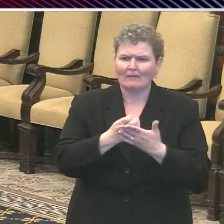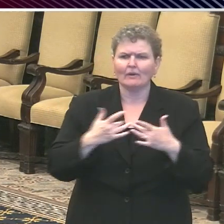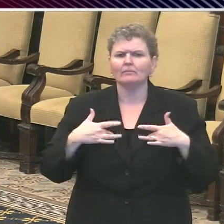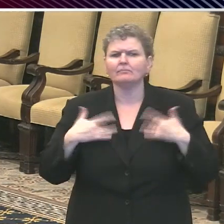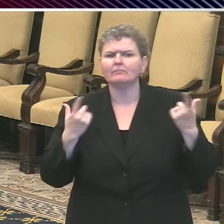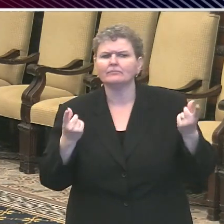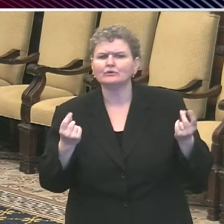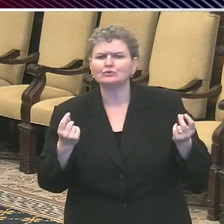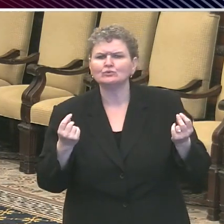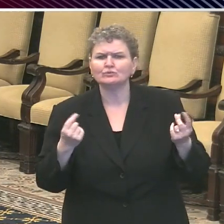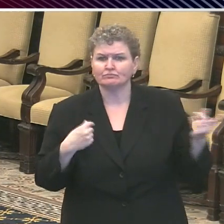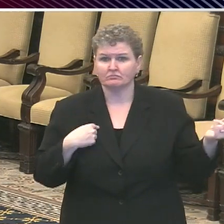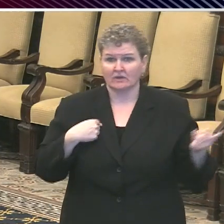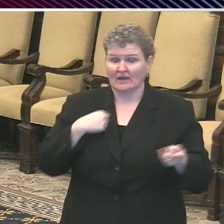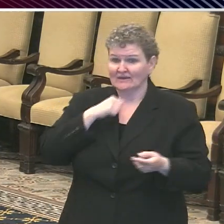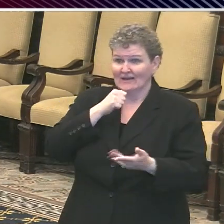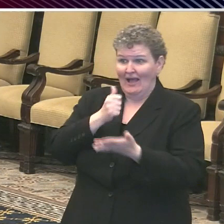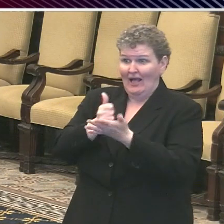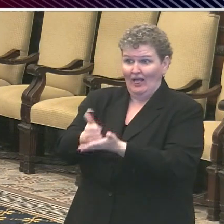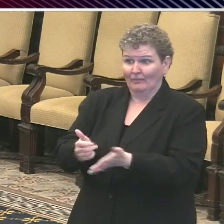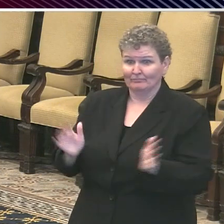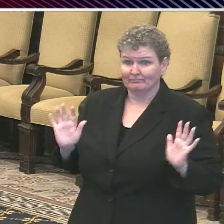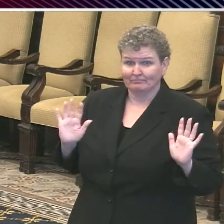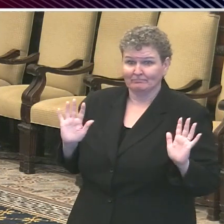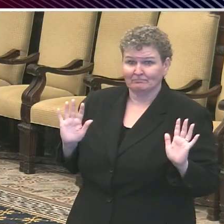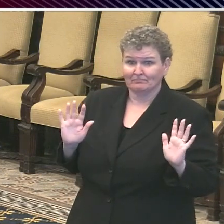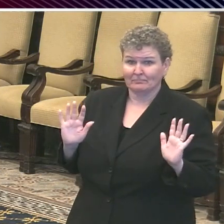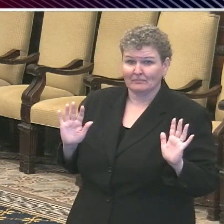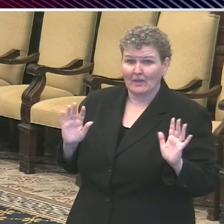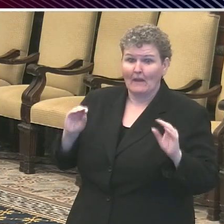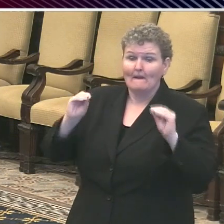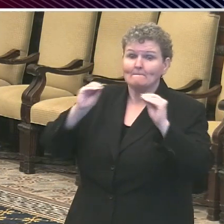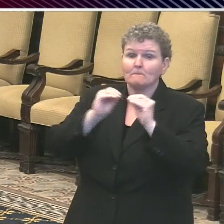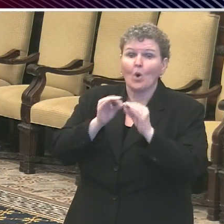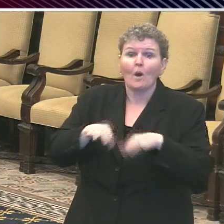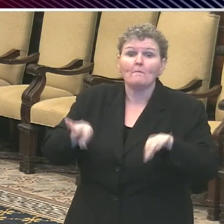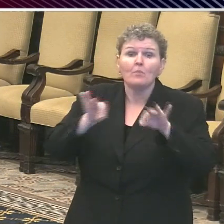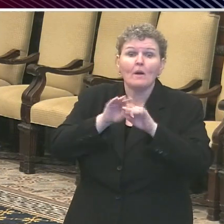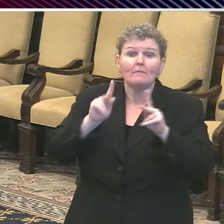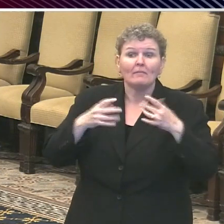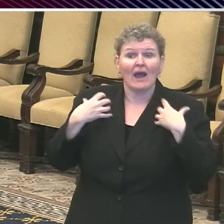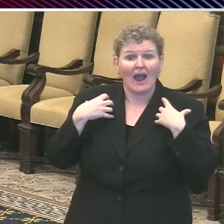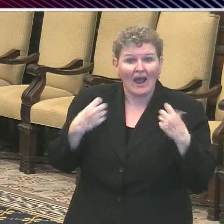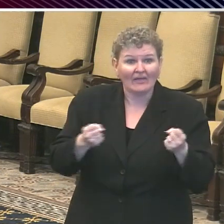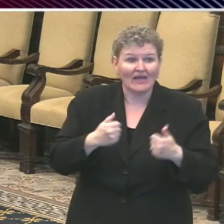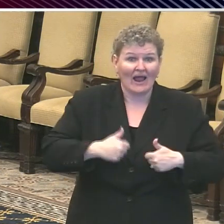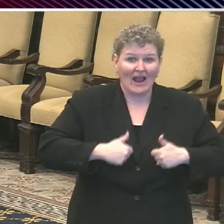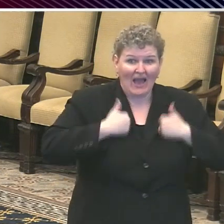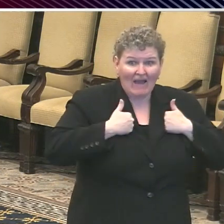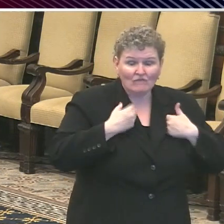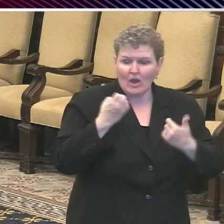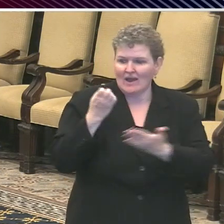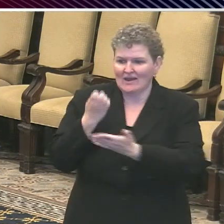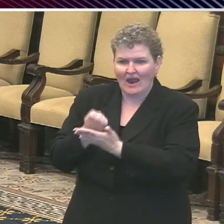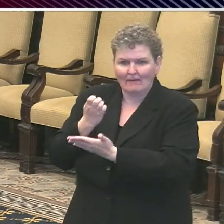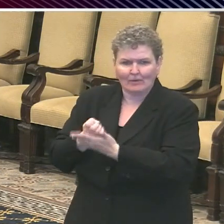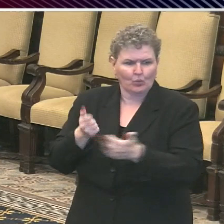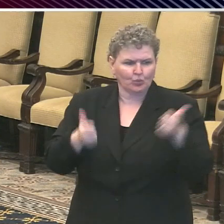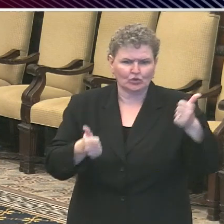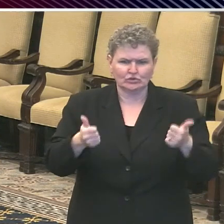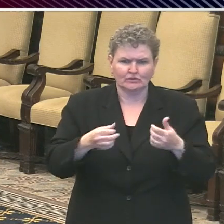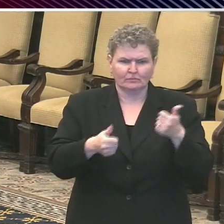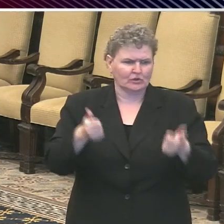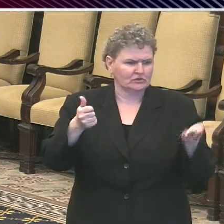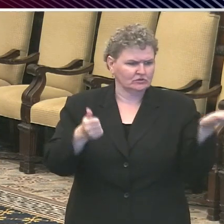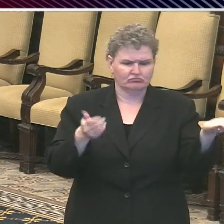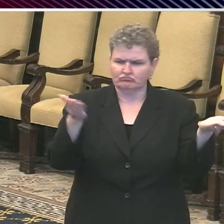help it, but you have to determine whether the economy is more important than people's health and lives. I mean, that's, from my perspective, whether it's frustrating for people or